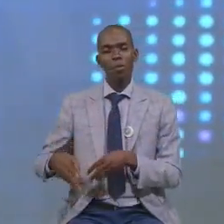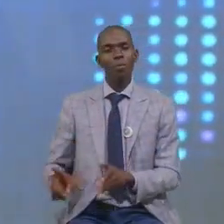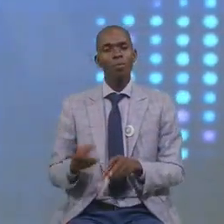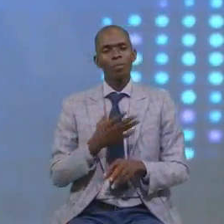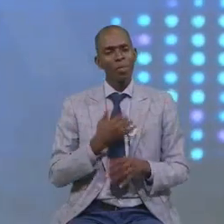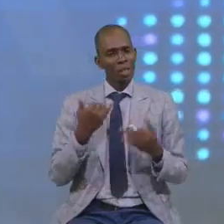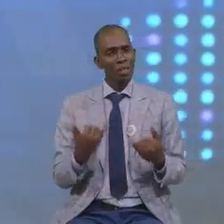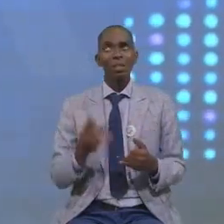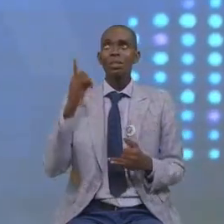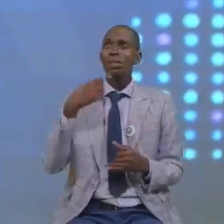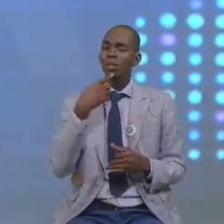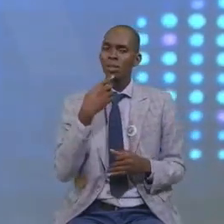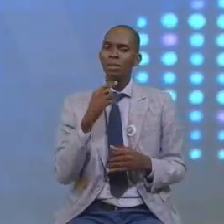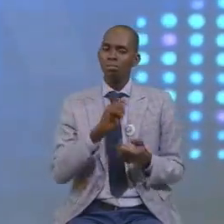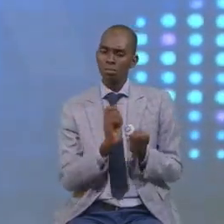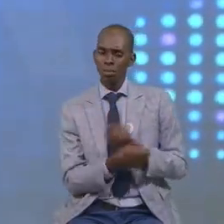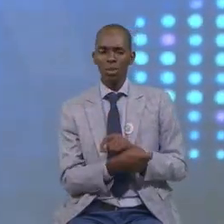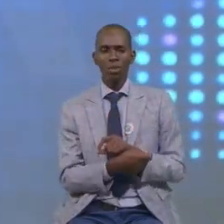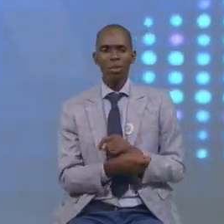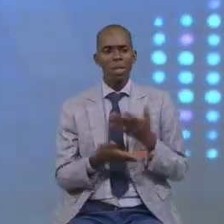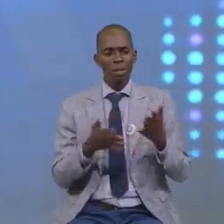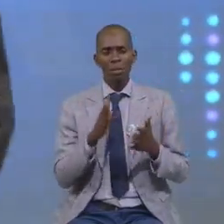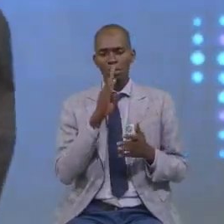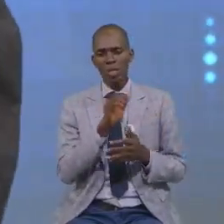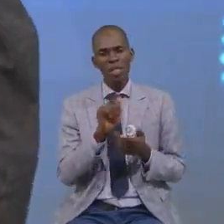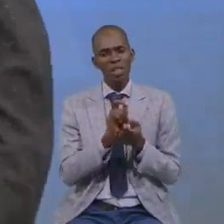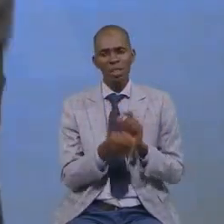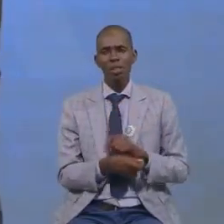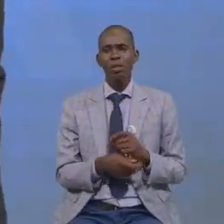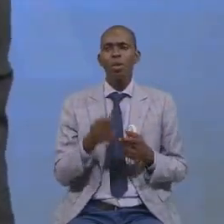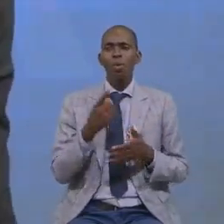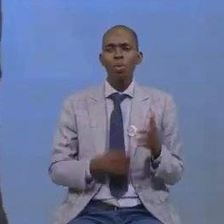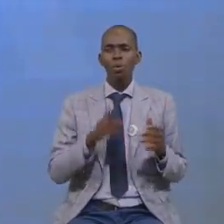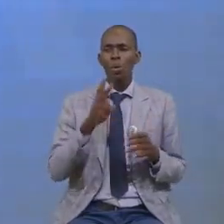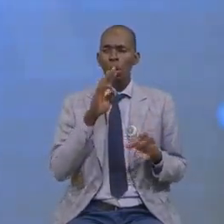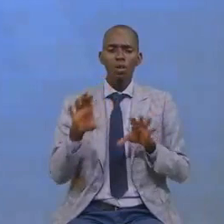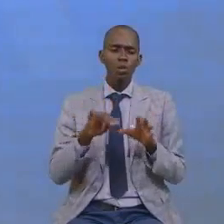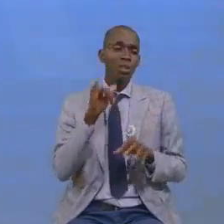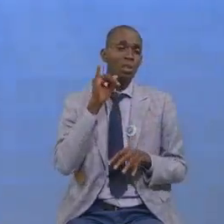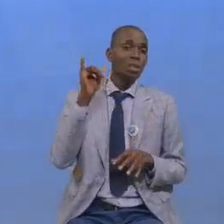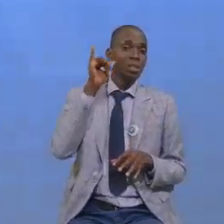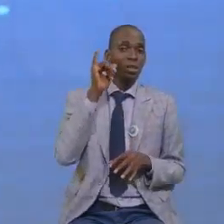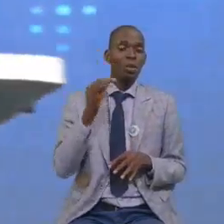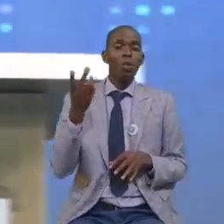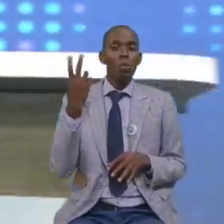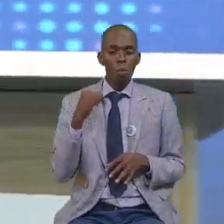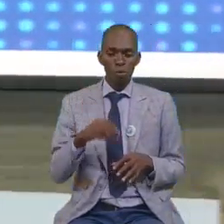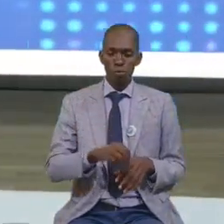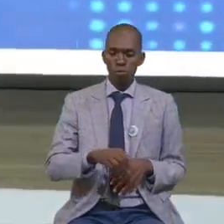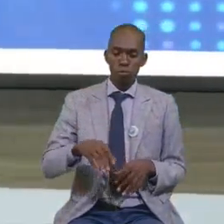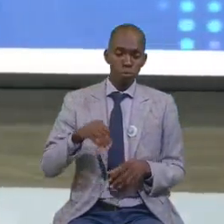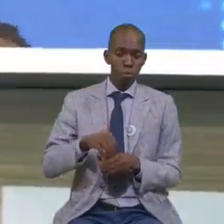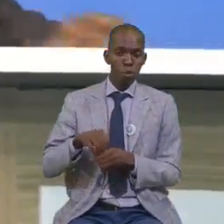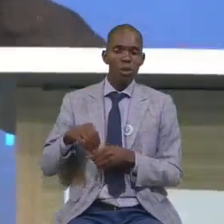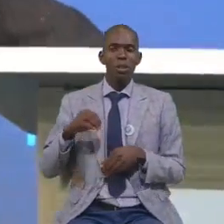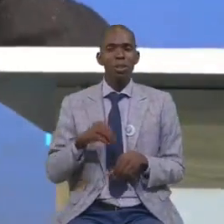turn around. Let there be a change. What you were doing yesterday was sowing in